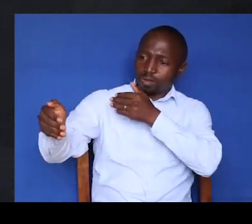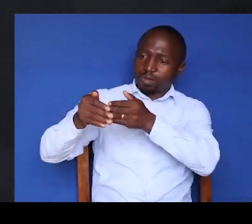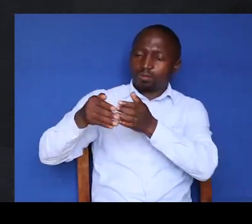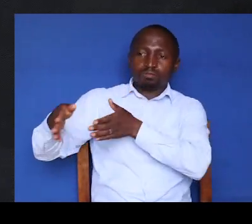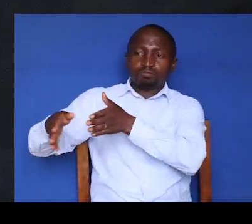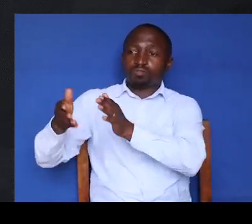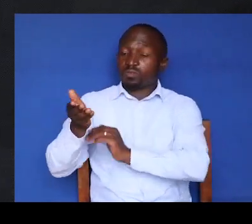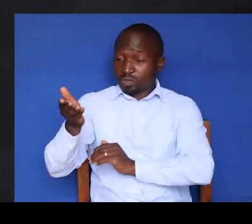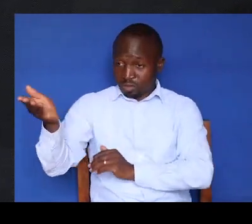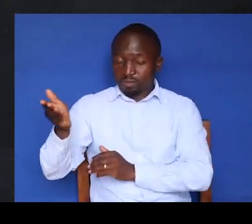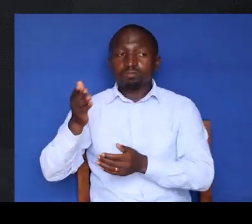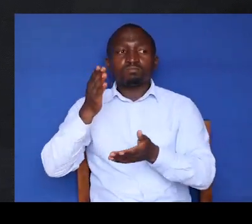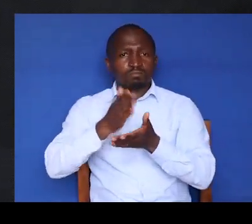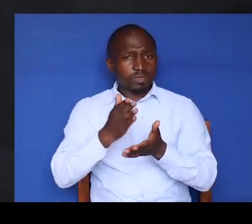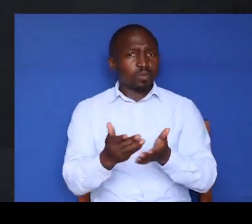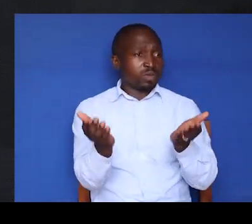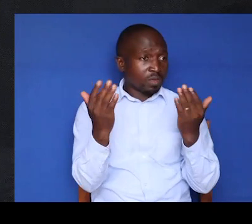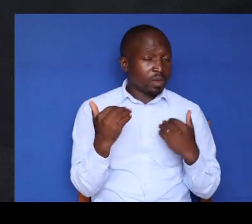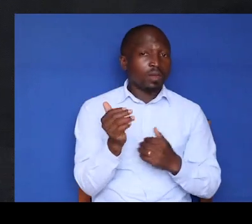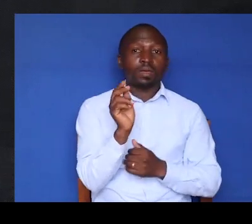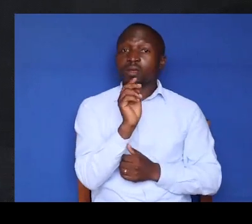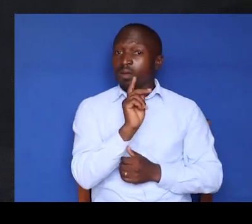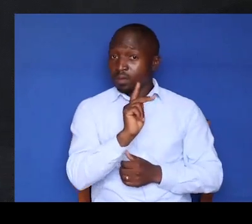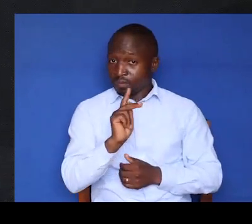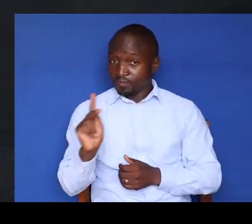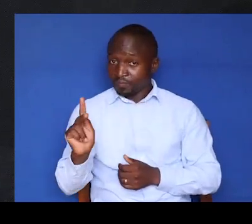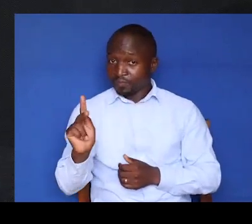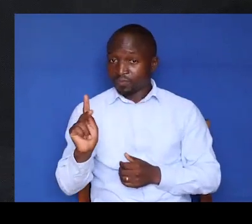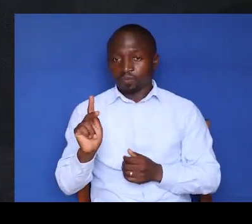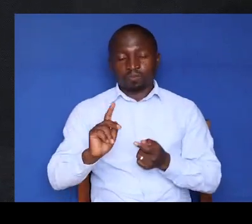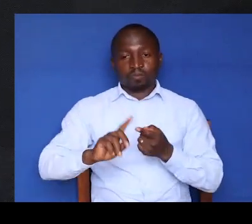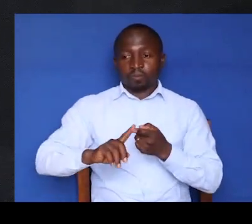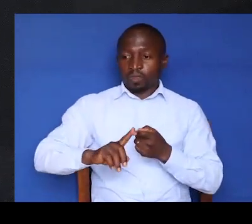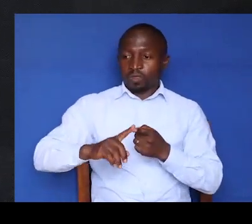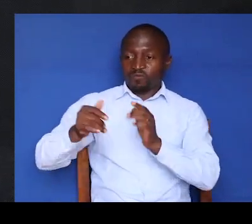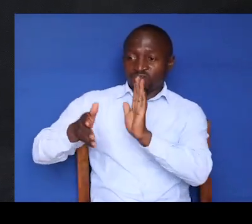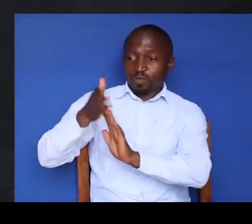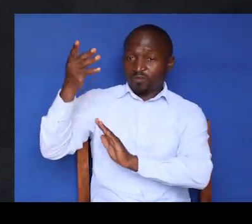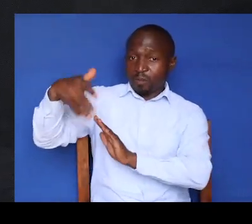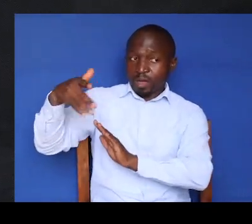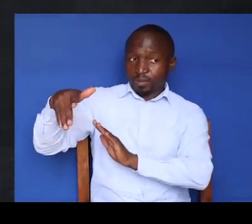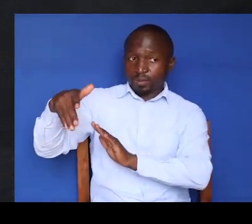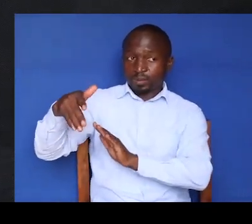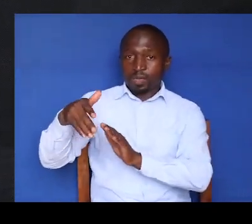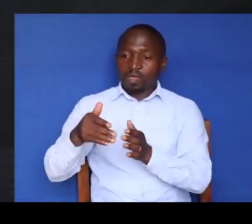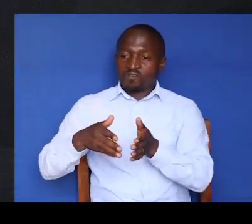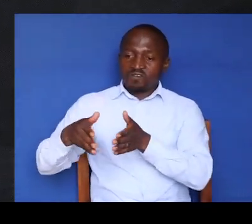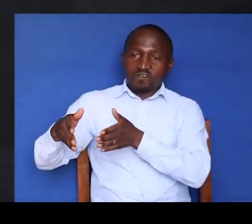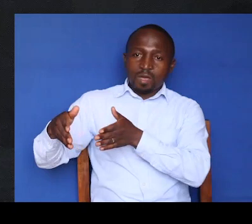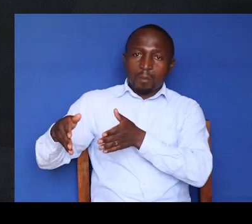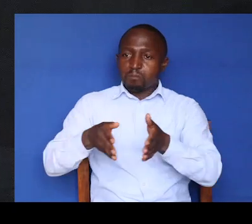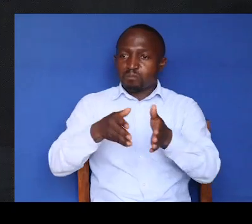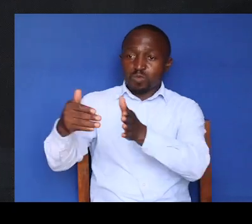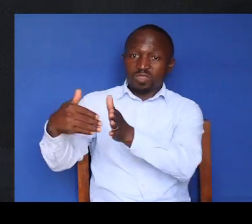So that is made possible if the catchment area of victim